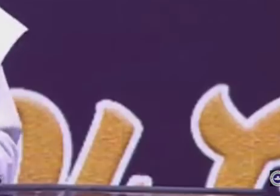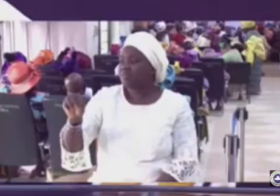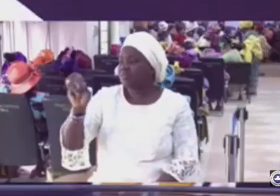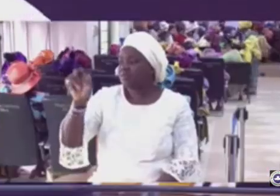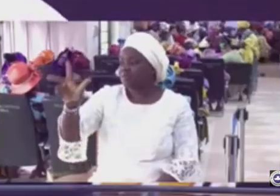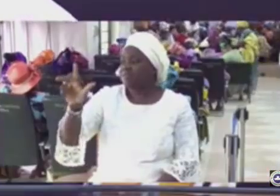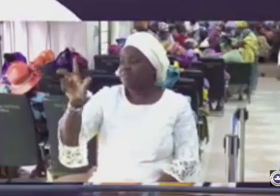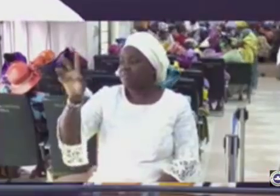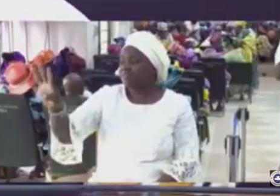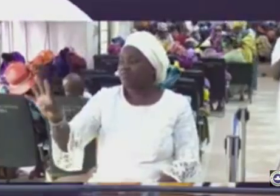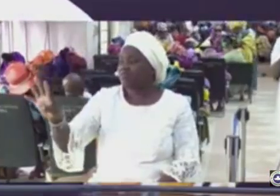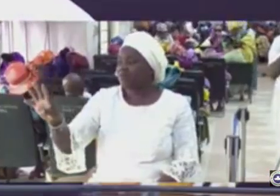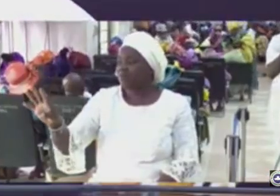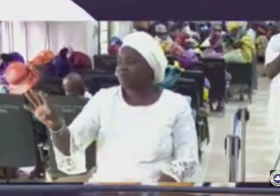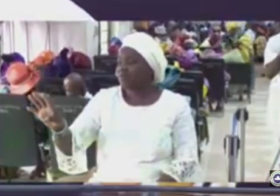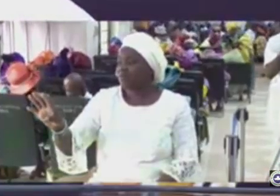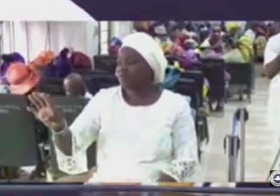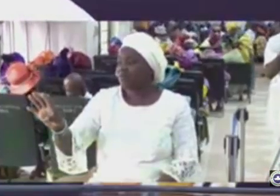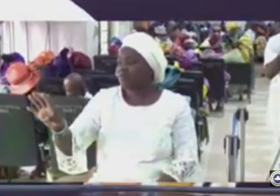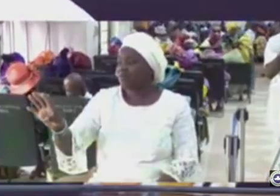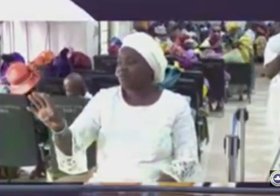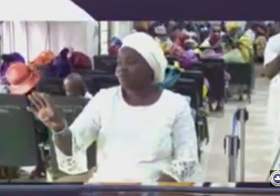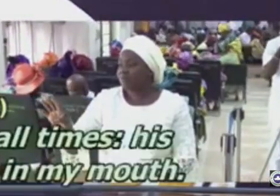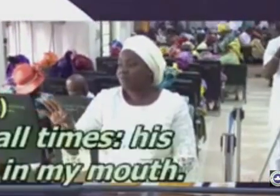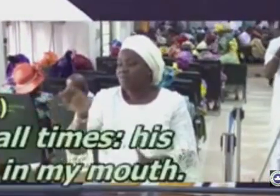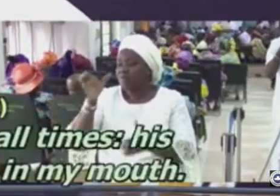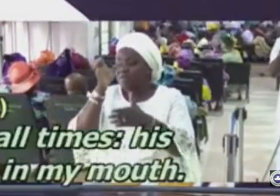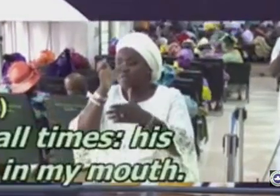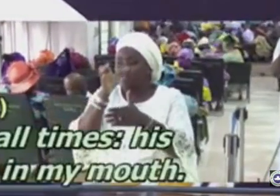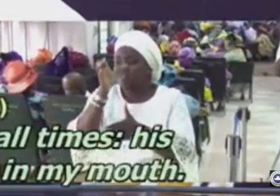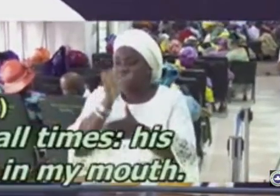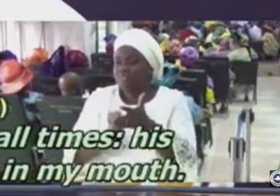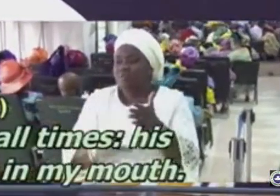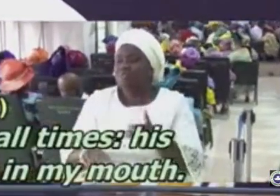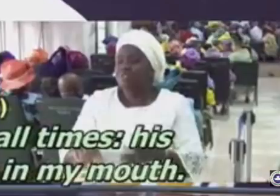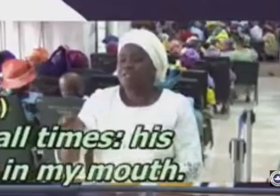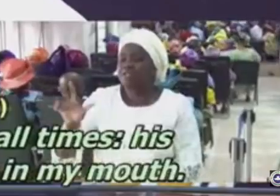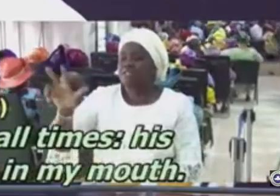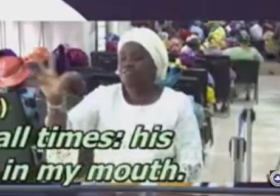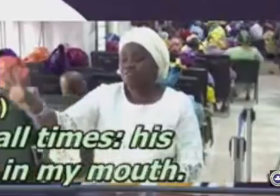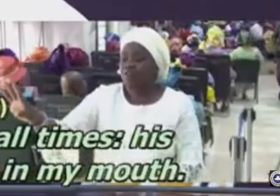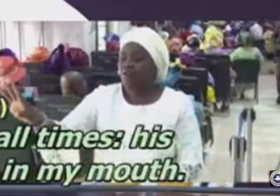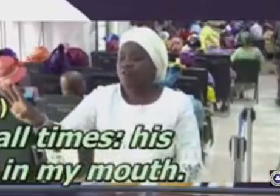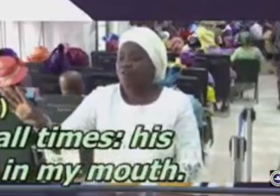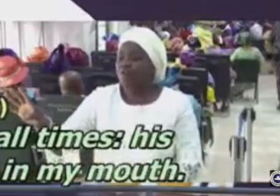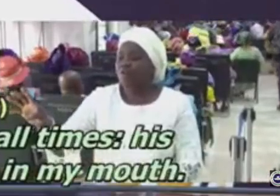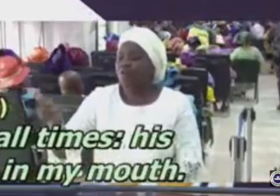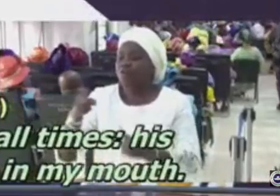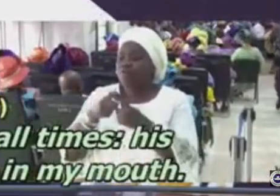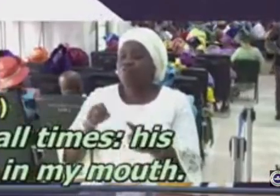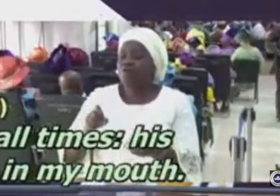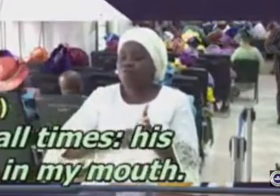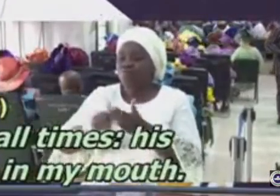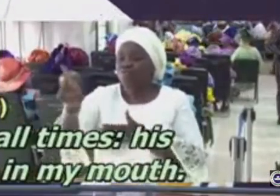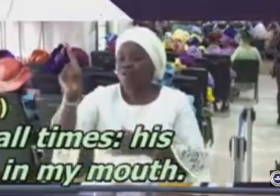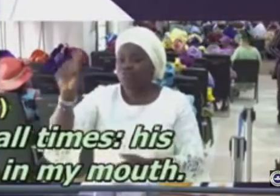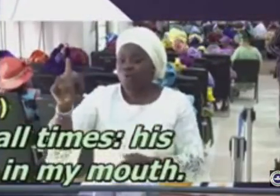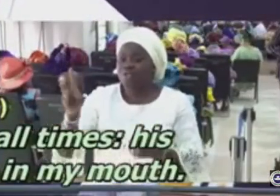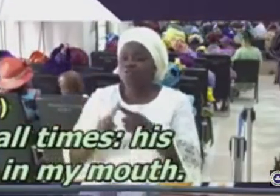1 to 6, Psalm 34, from verse 1 to 6.